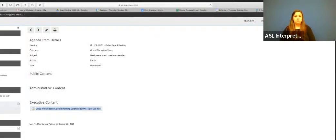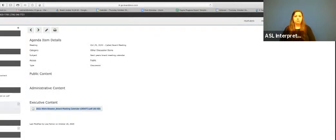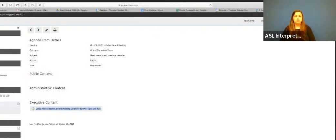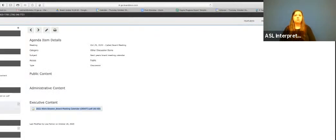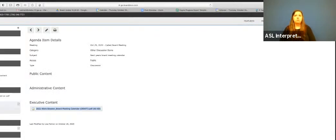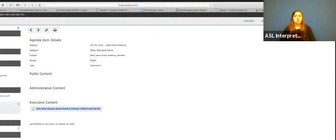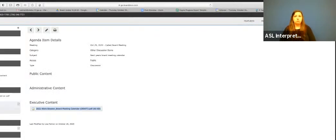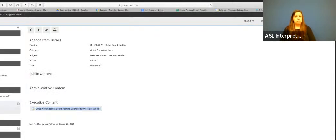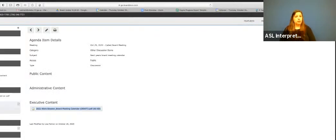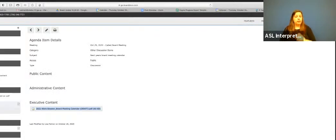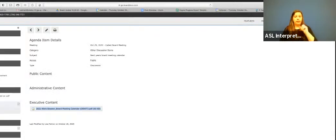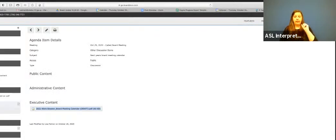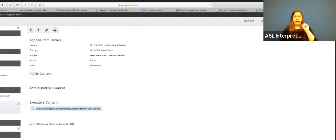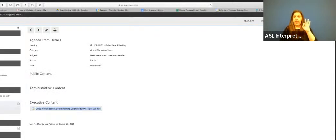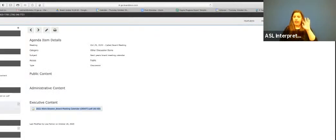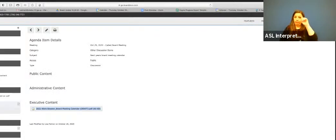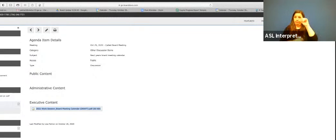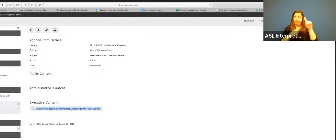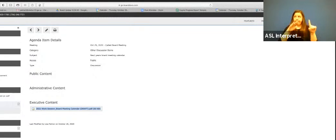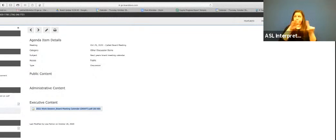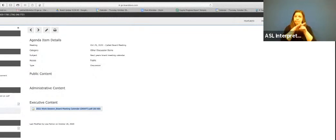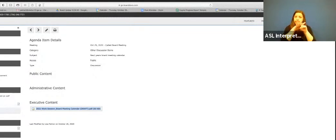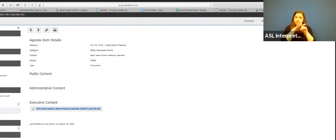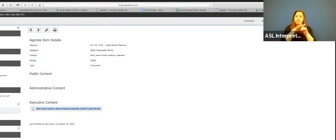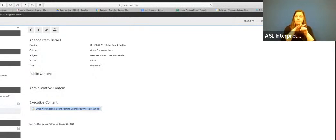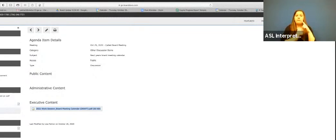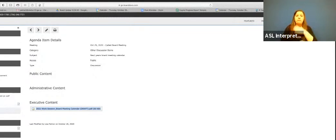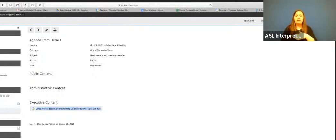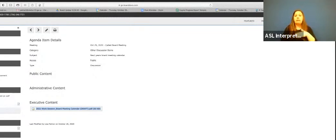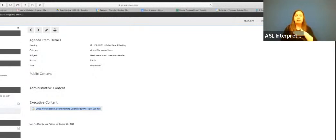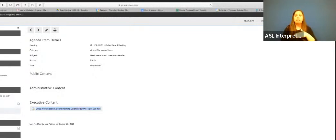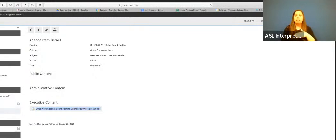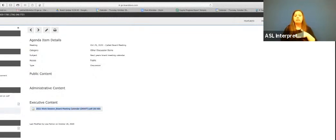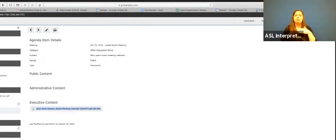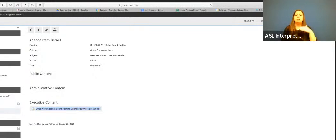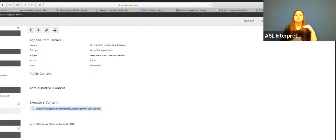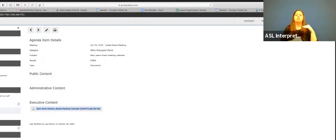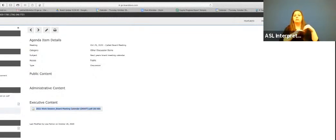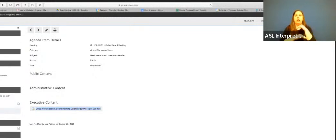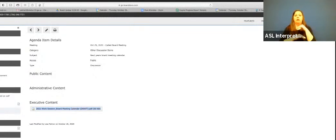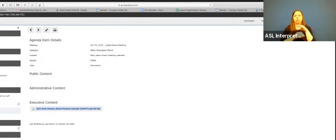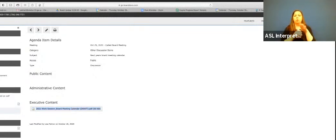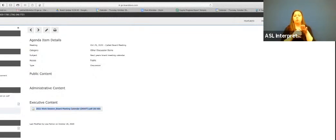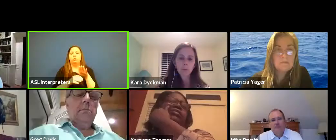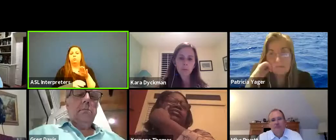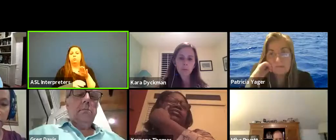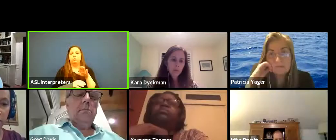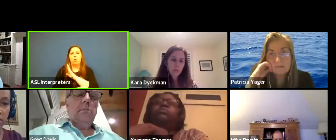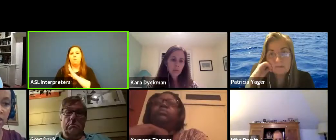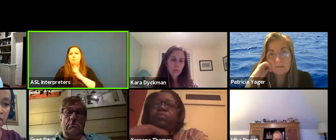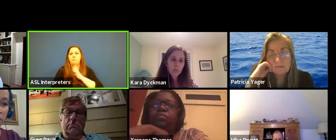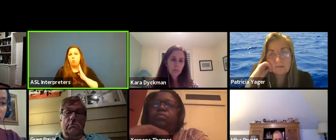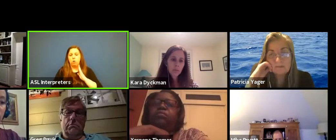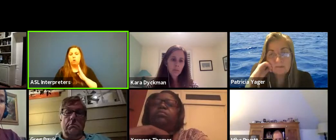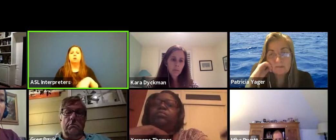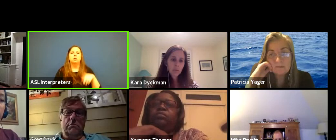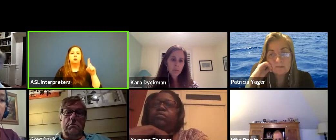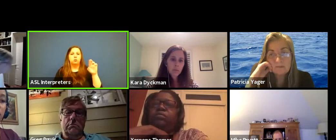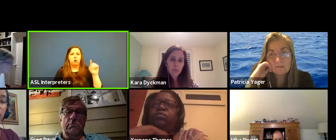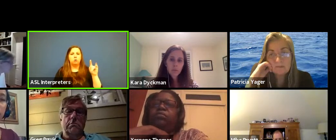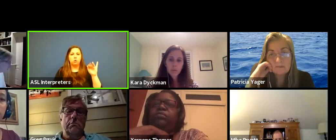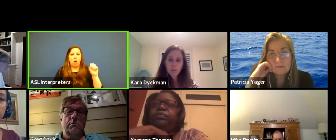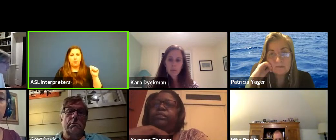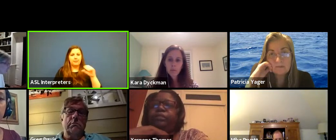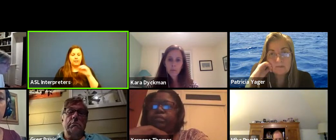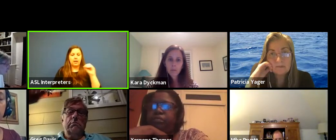If you think of any, please send those to the full board and Dr. Thomas and Ms. Palmer. As mentioned